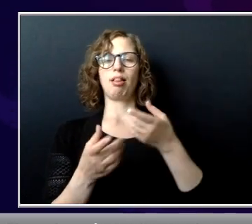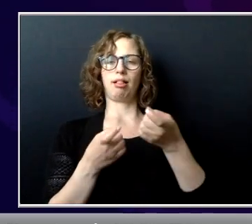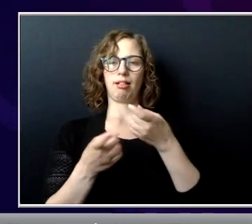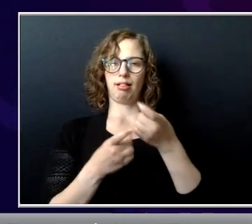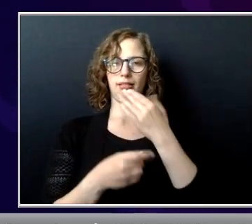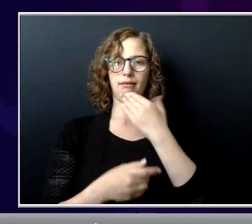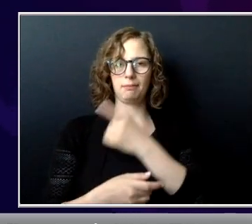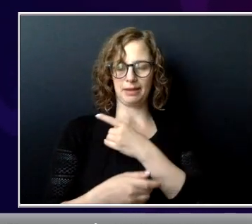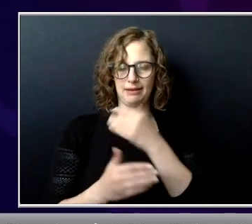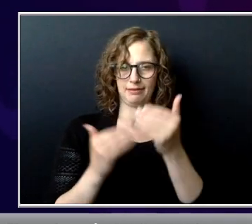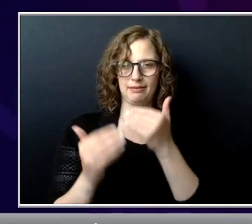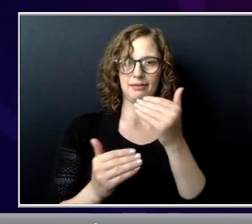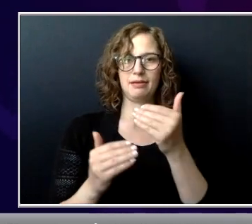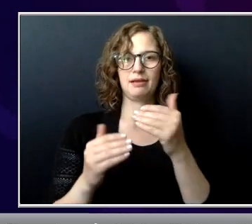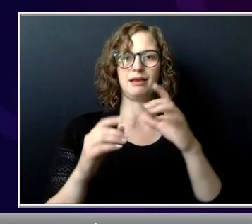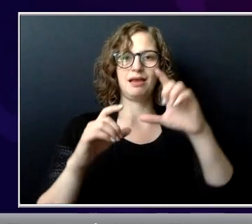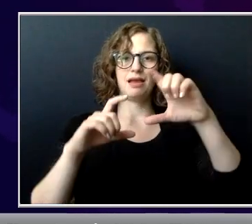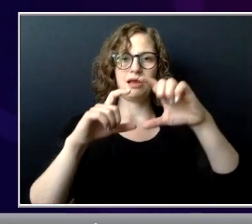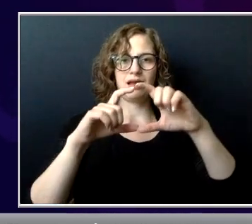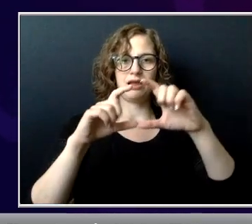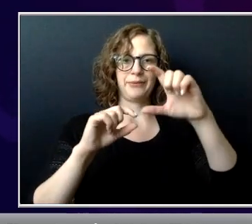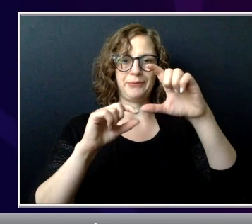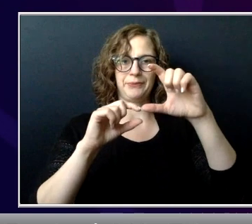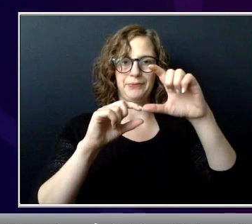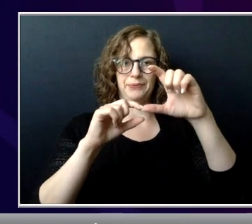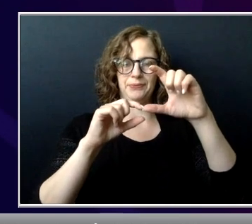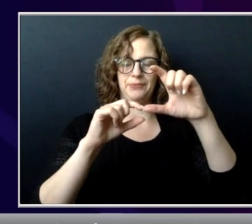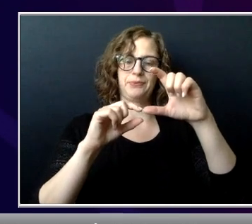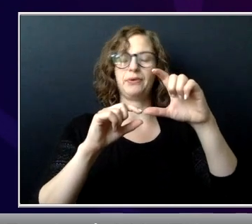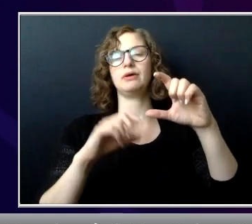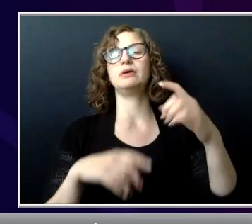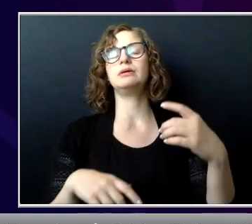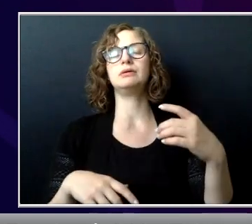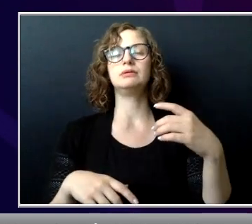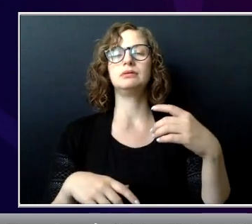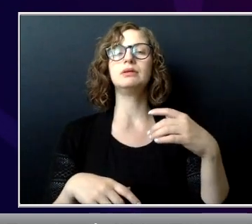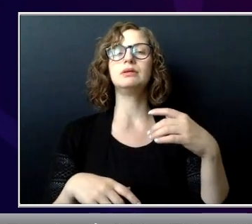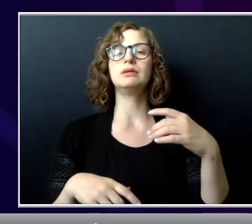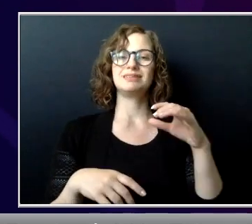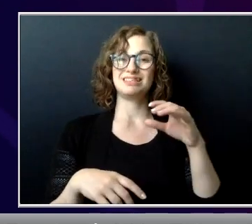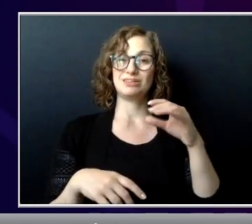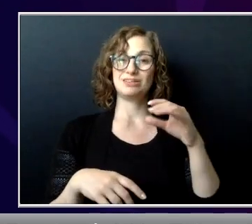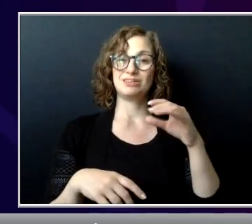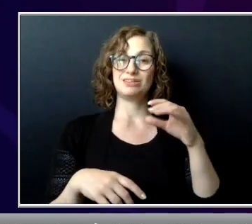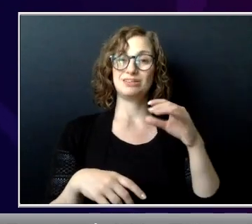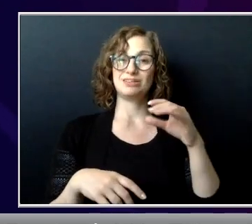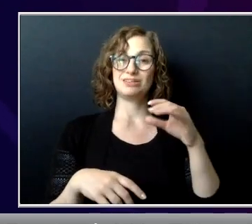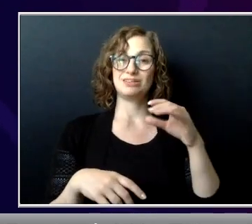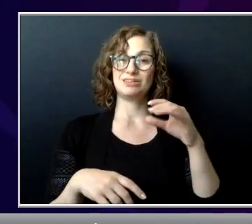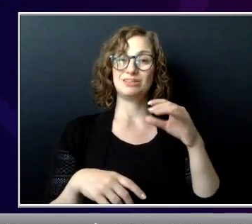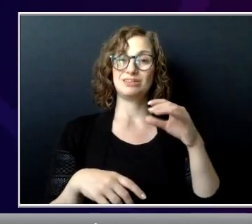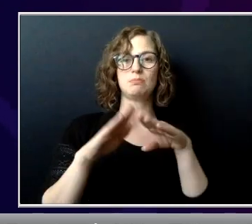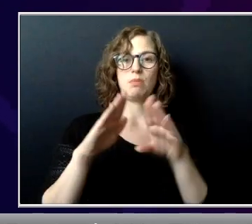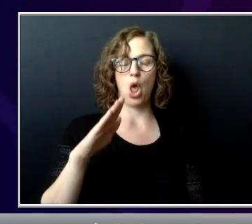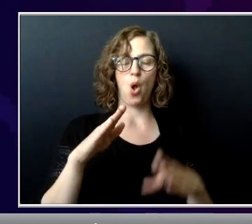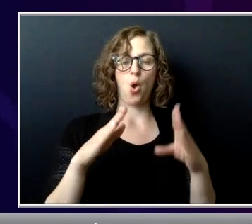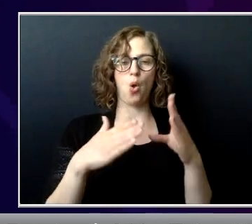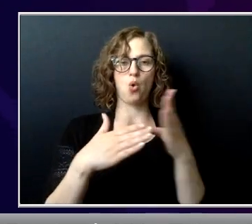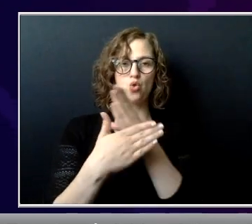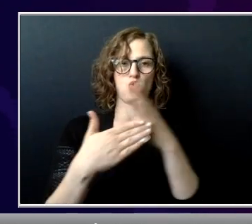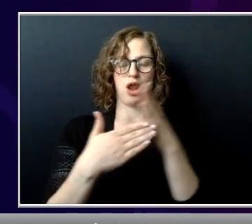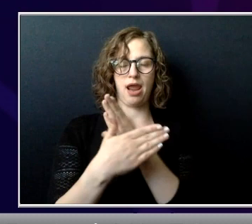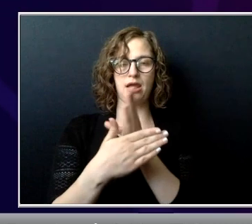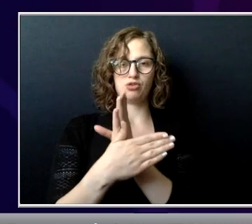below the range, below 70. So having low blood sugars, as Charlotte said as well, can be really uncomfortable and